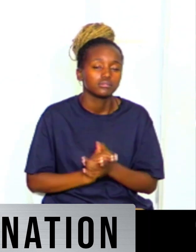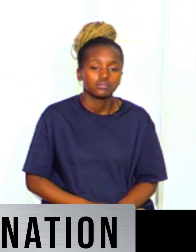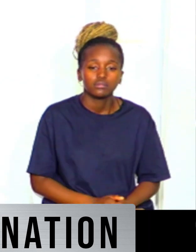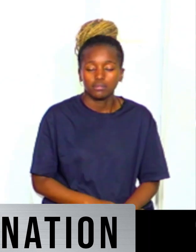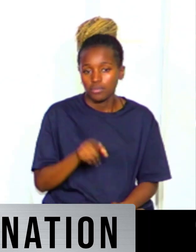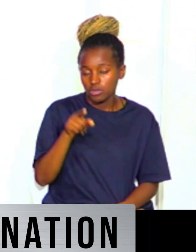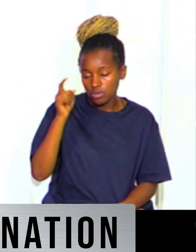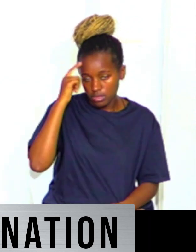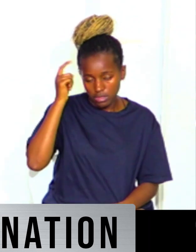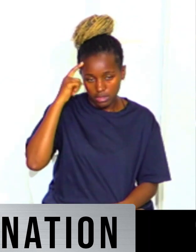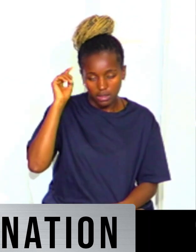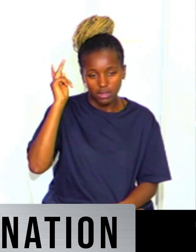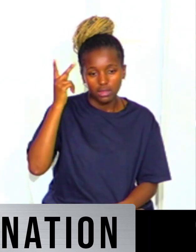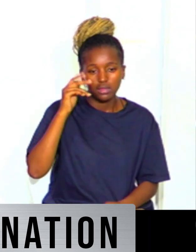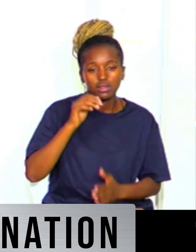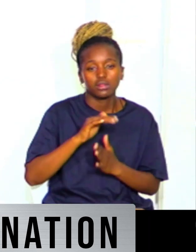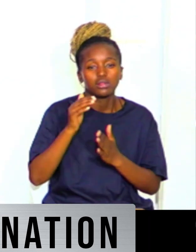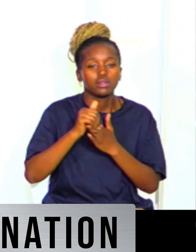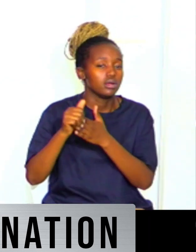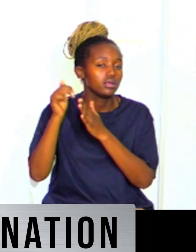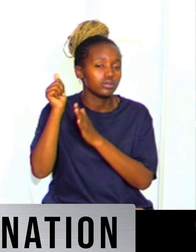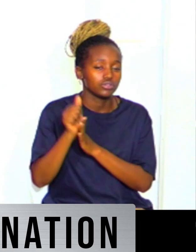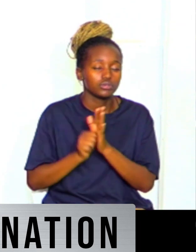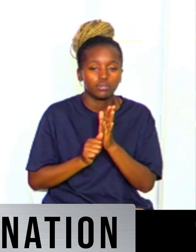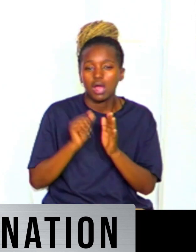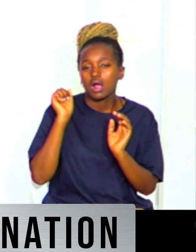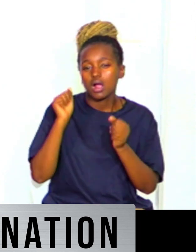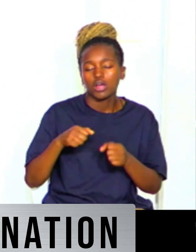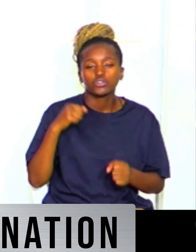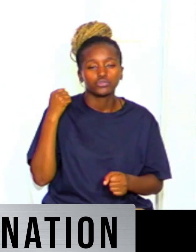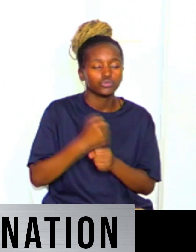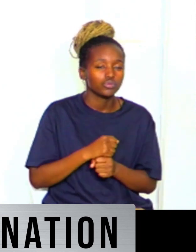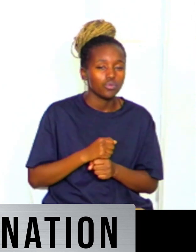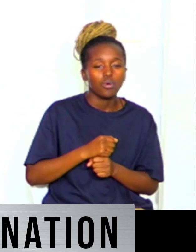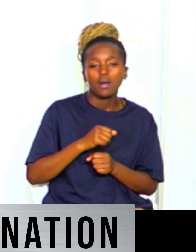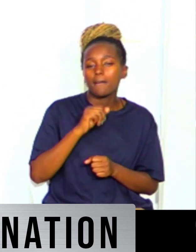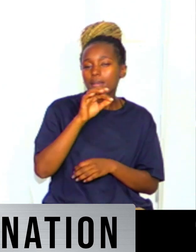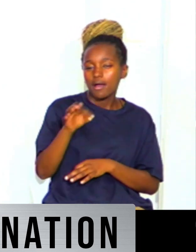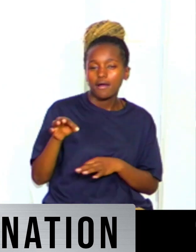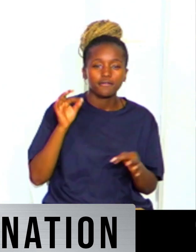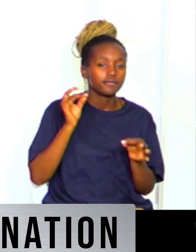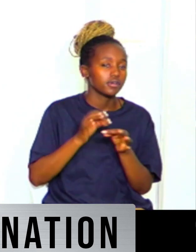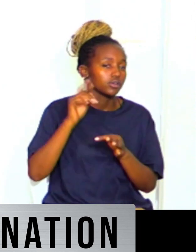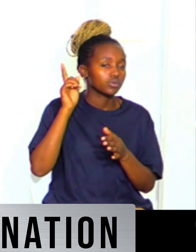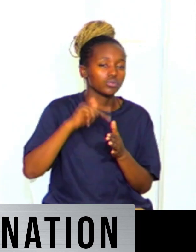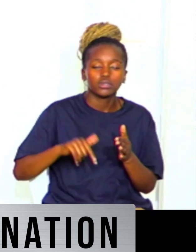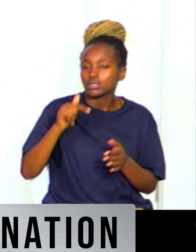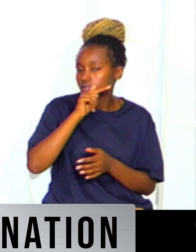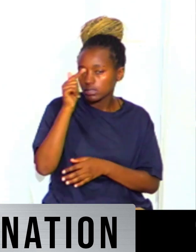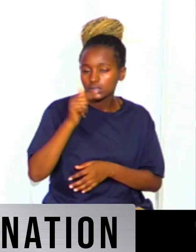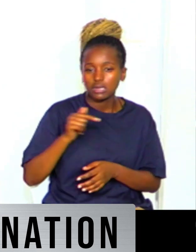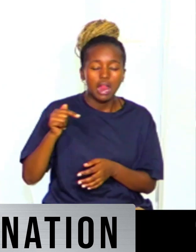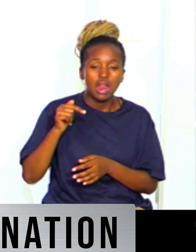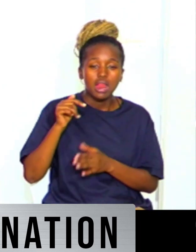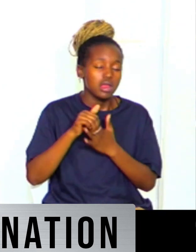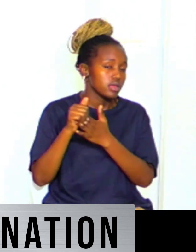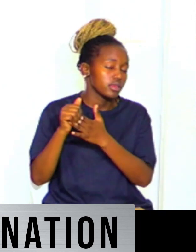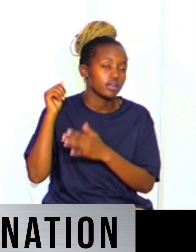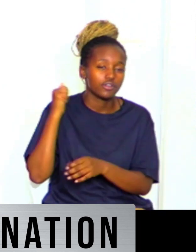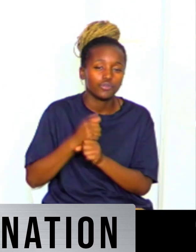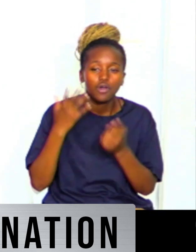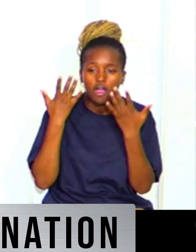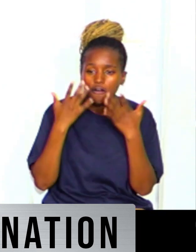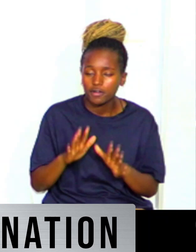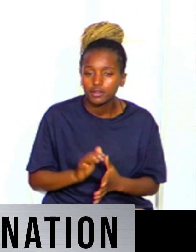leadership ya Kenya will do exactly what the leadership of Tanzania has done to Chadema? Why is Chadema